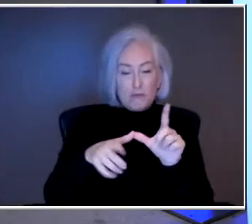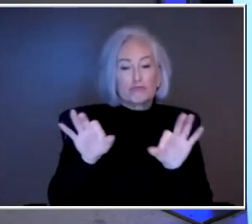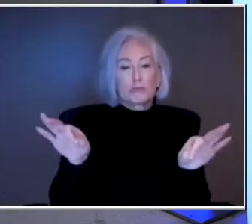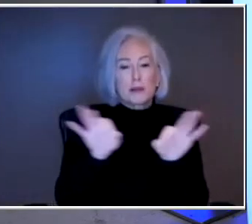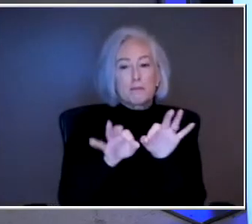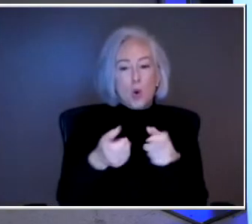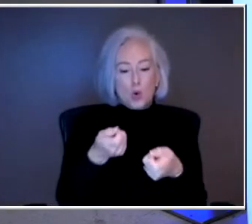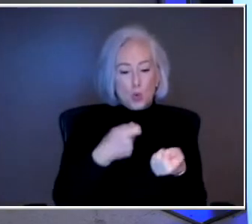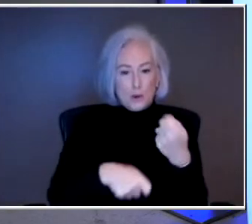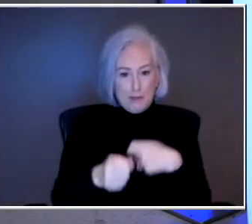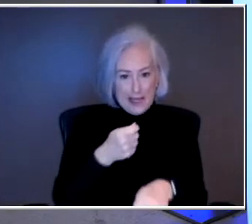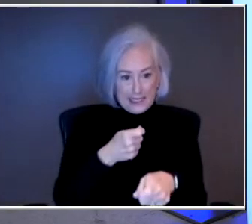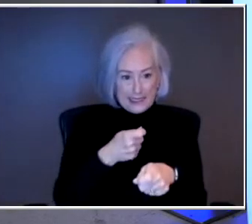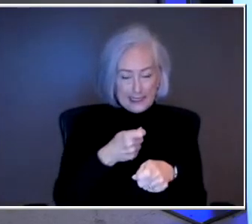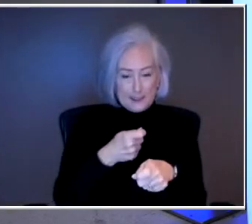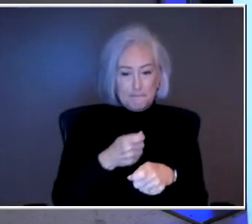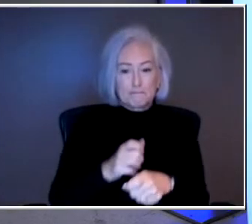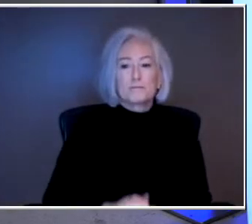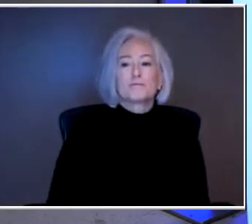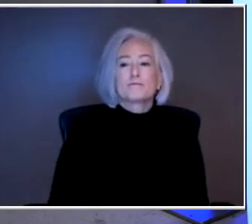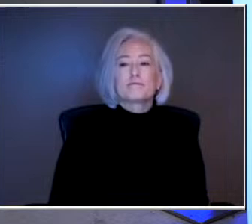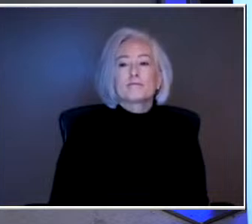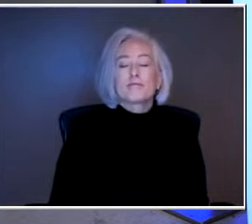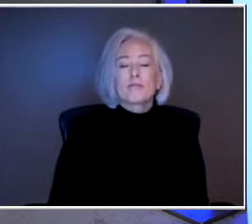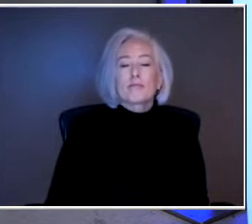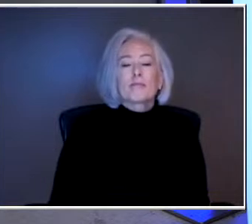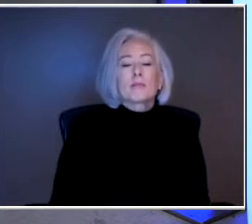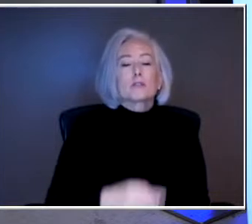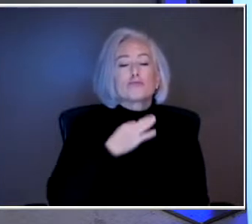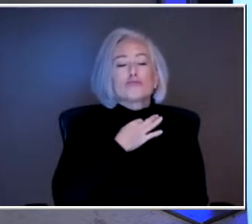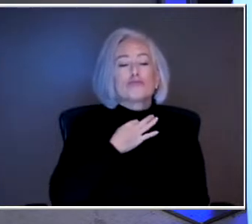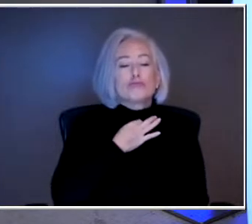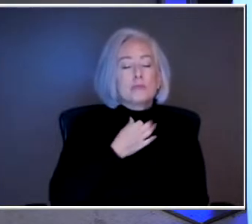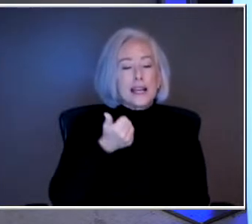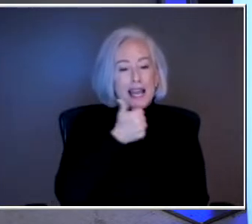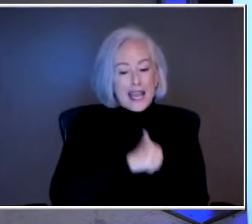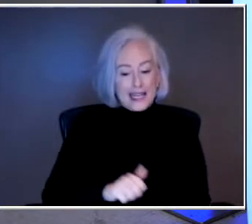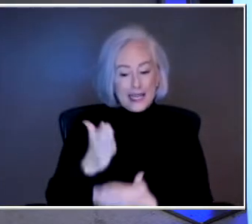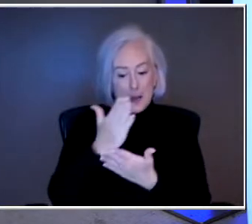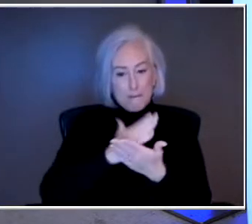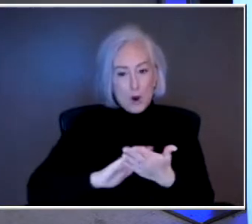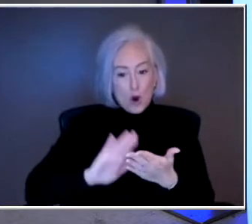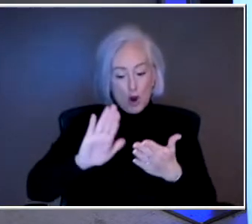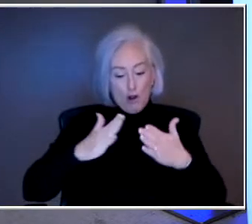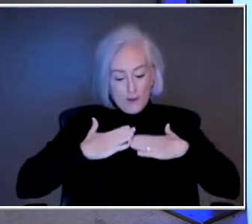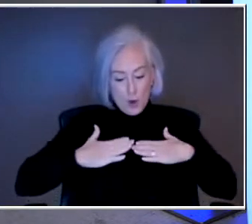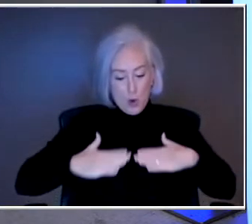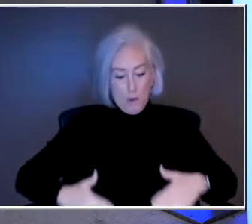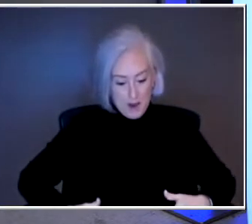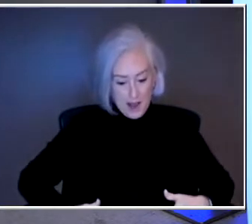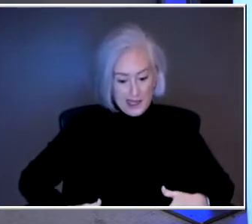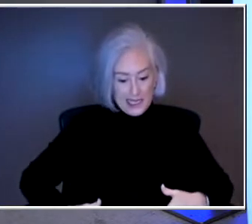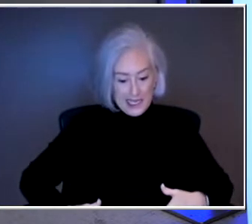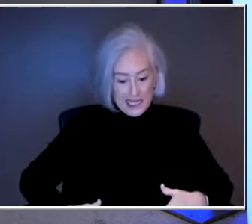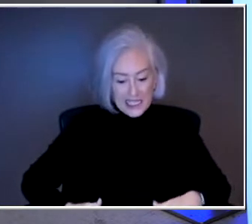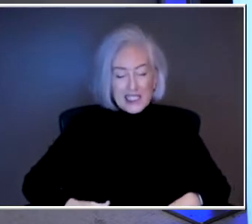Okay, question from Jeremy. Are there any parts of the body where if you get burned, regardless of thinking, it's not too bad, you should